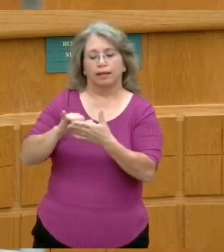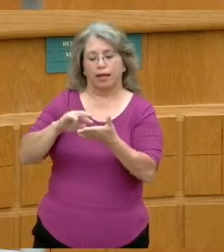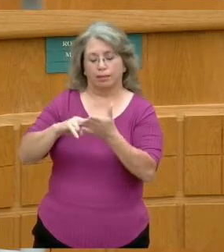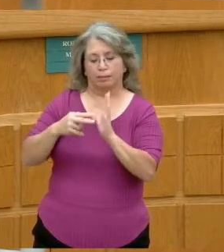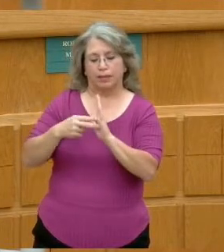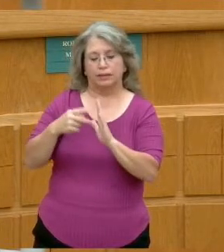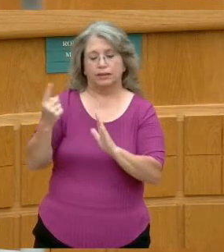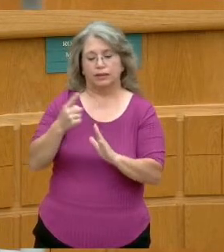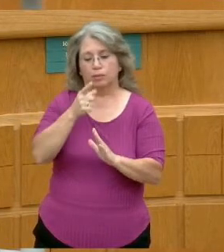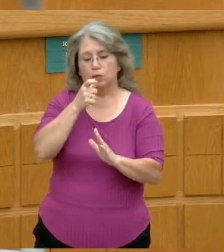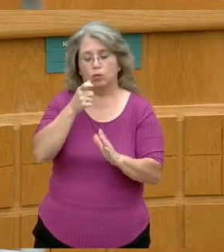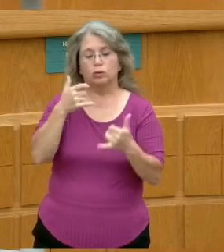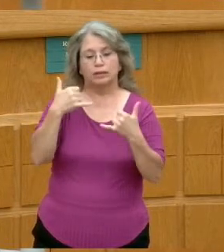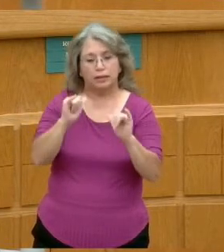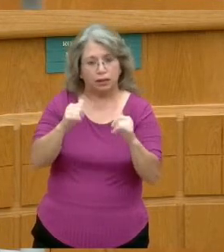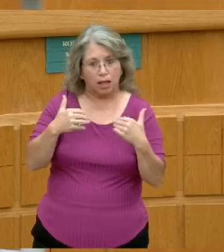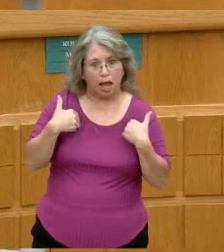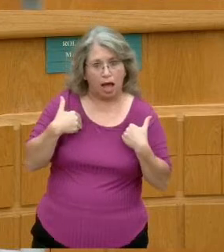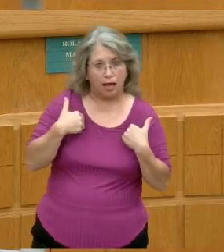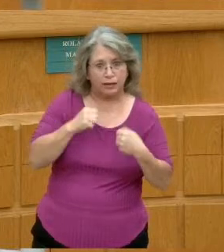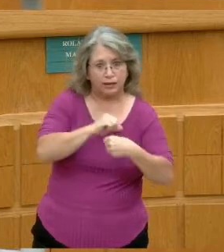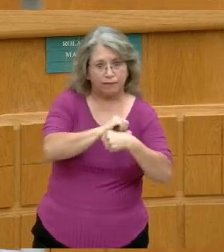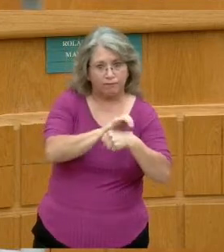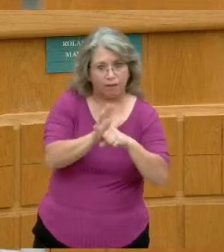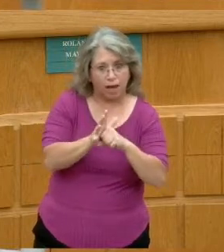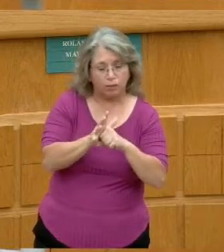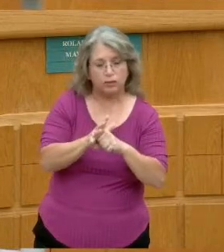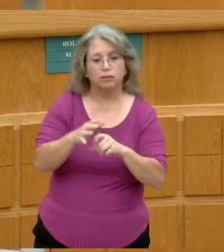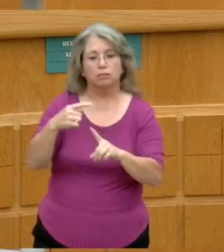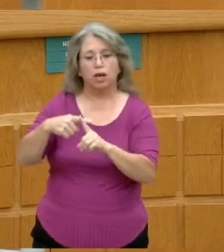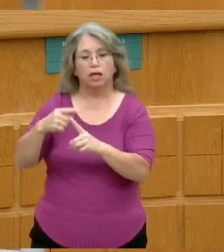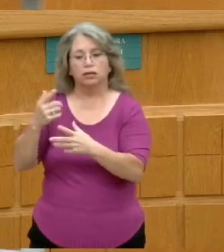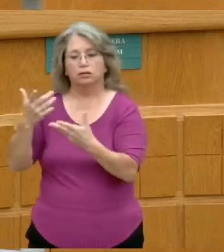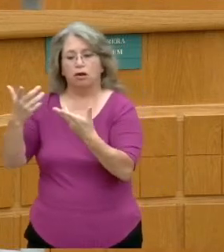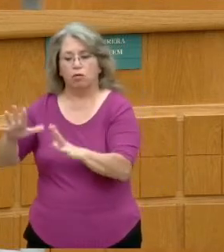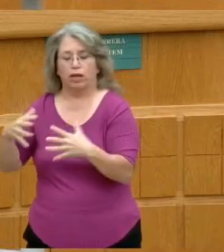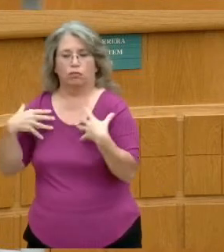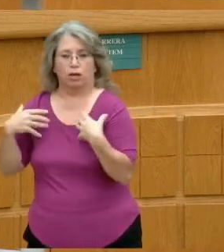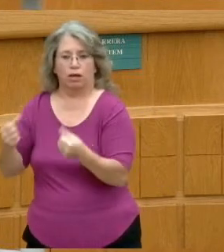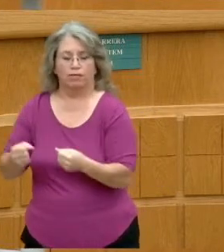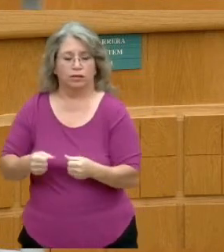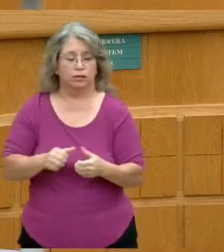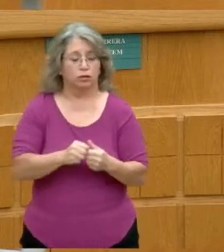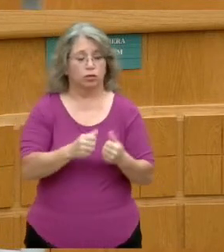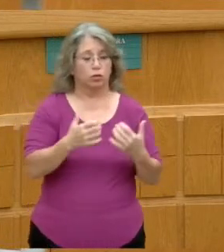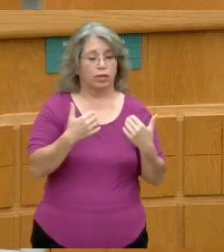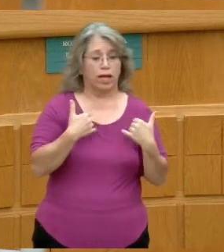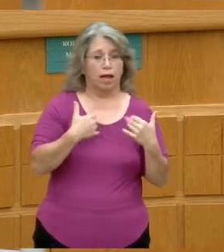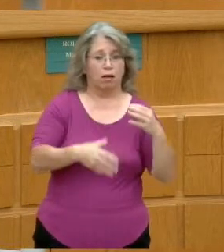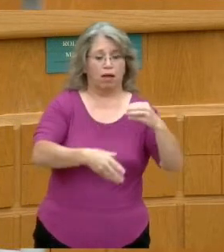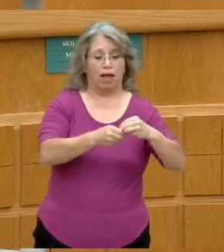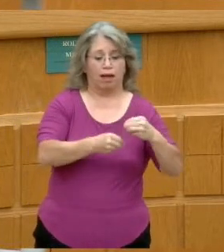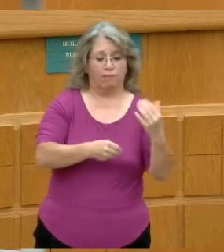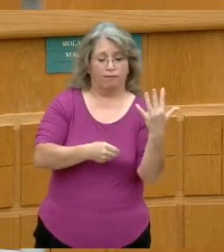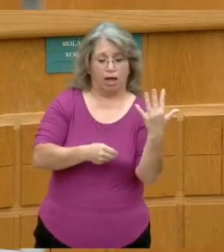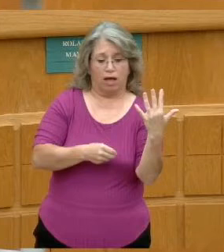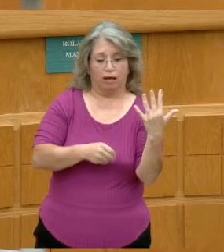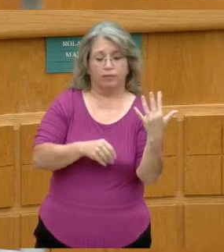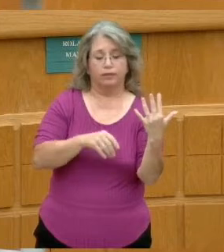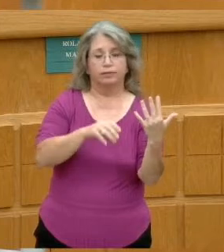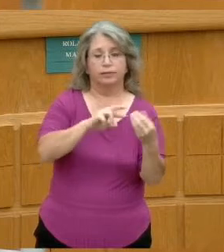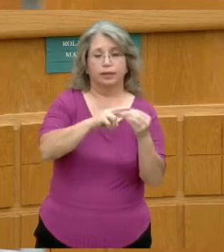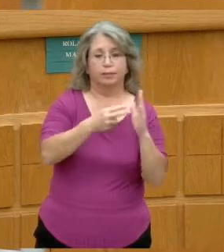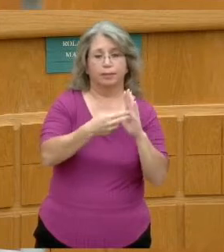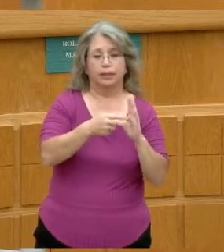cases that may have recovered or persons that may have recovered. With the 5 additional, that brings us up to 128 cases